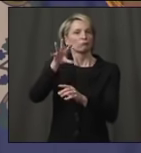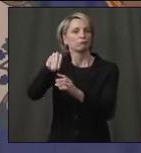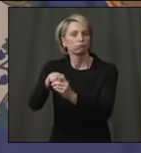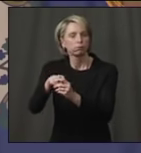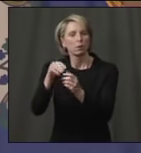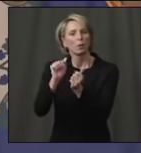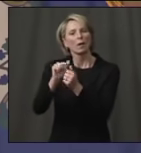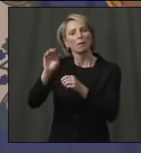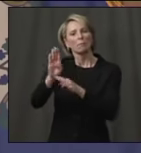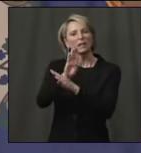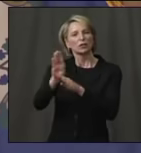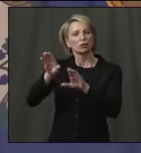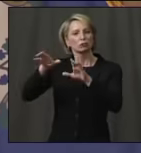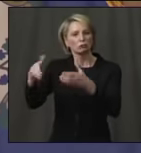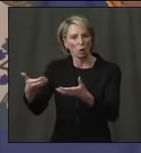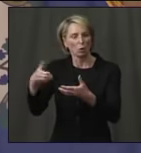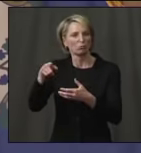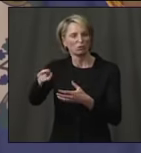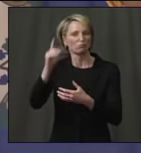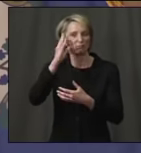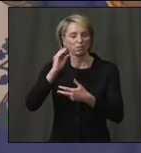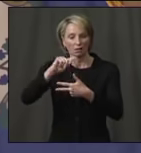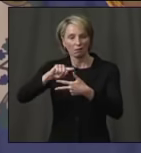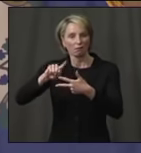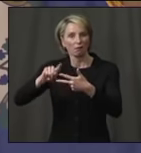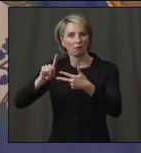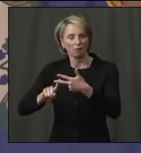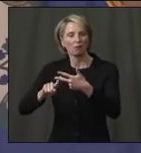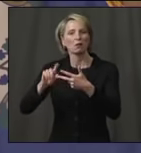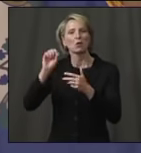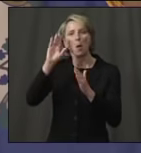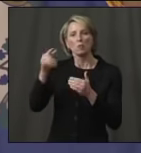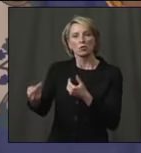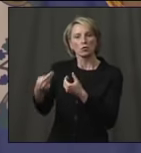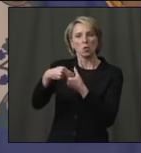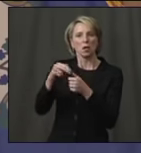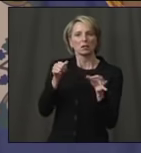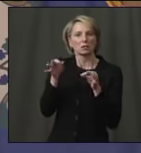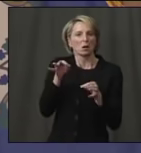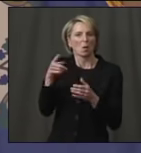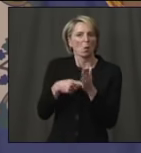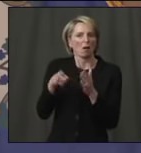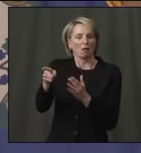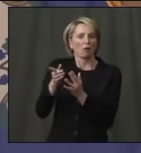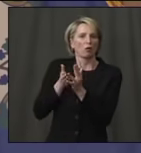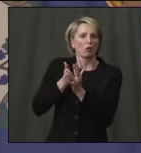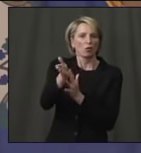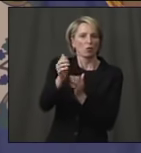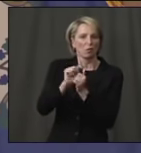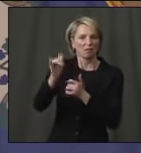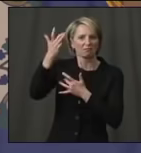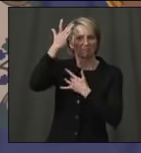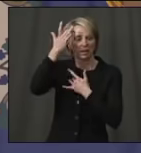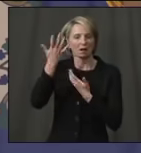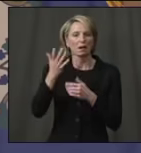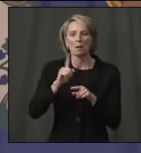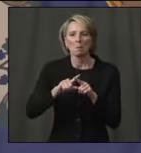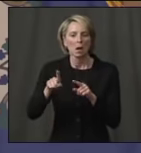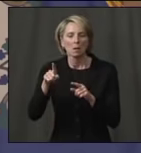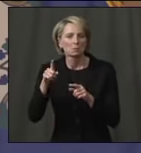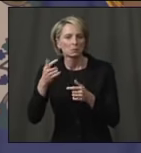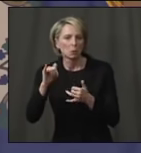COVID opening and business, she would, and maybe she'll be calling in a little bit later. But short of that, Max, let's see if we have any